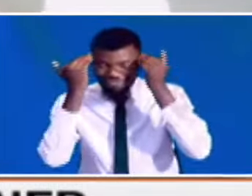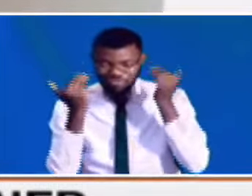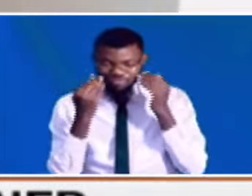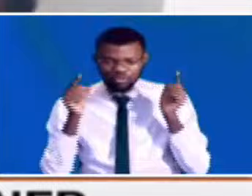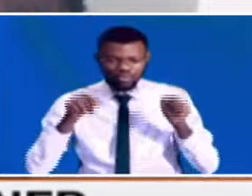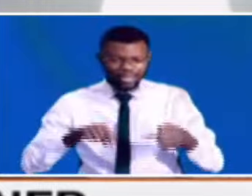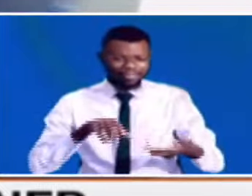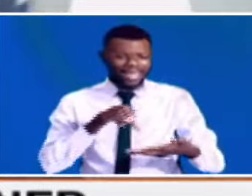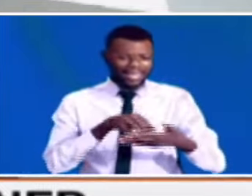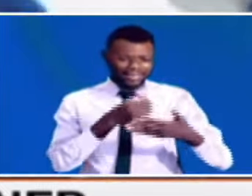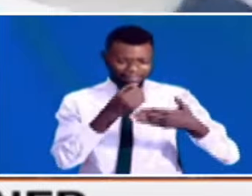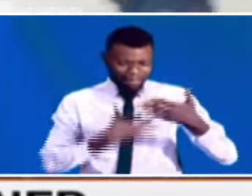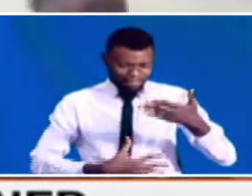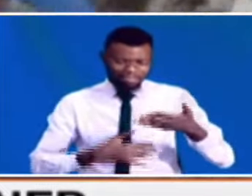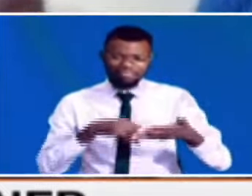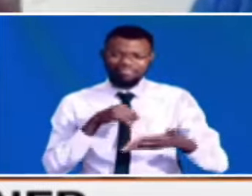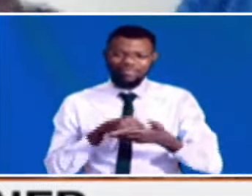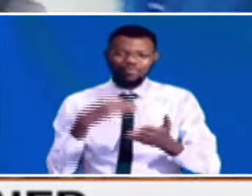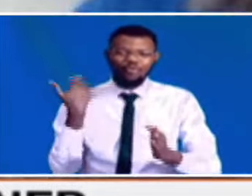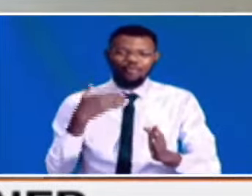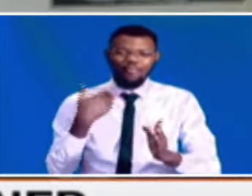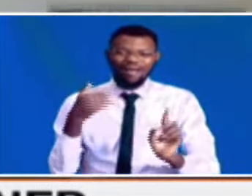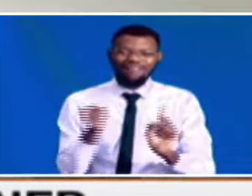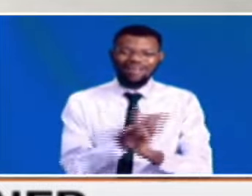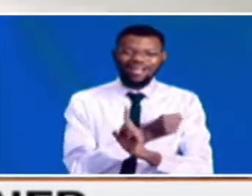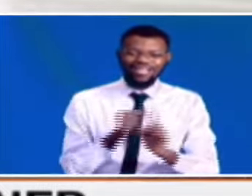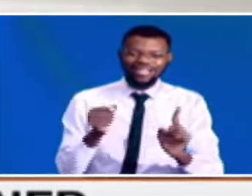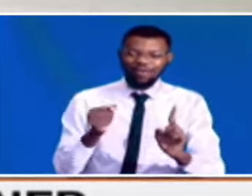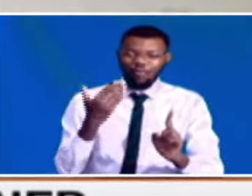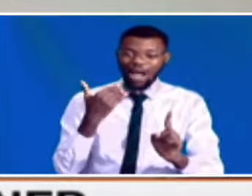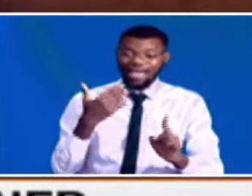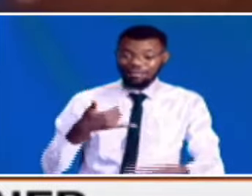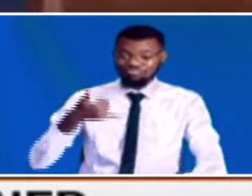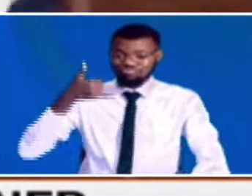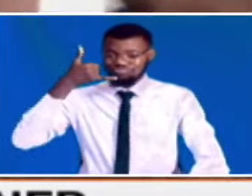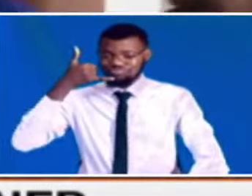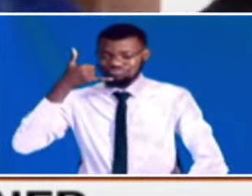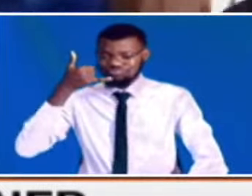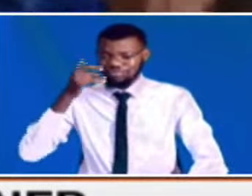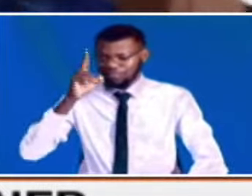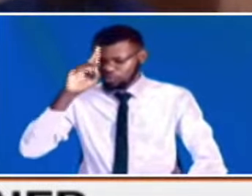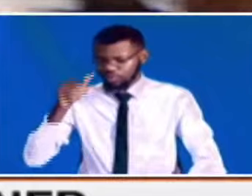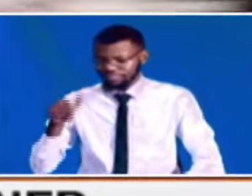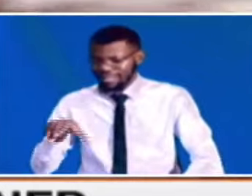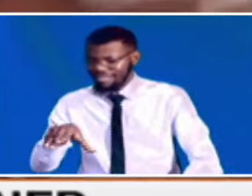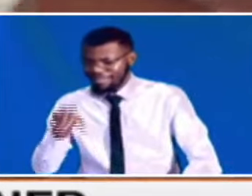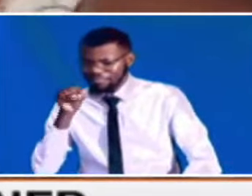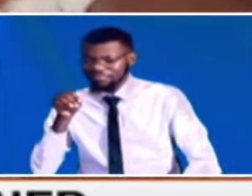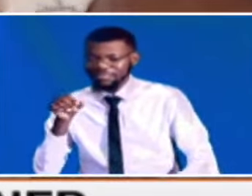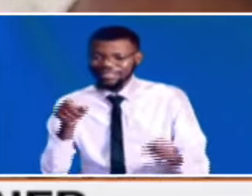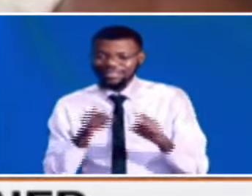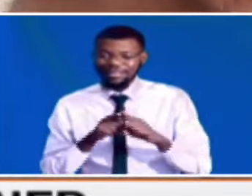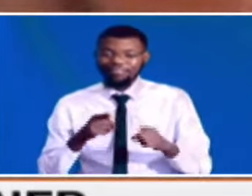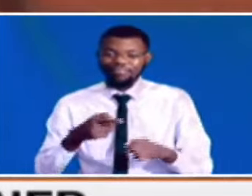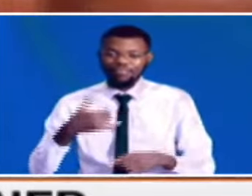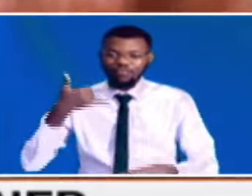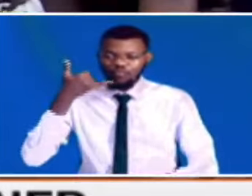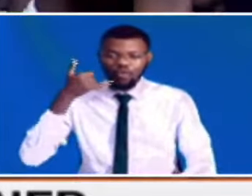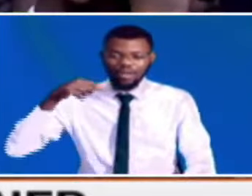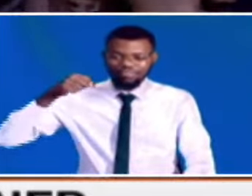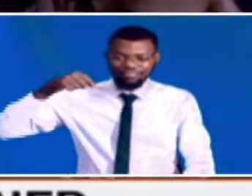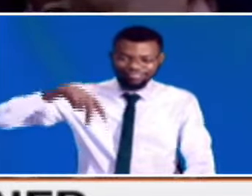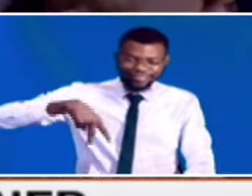robbery with violence, robbing off the officer's communication device battery and a Samsung phone valued at 50,000 shillings.